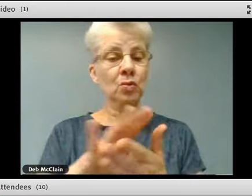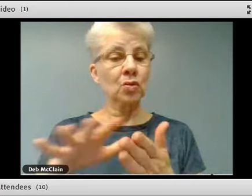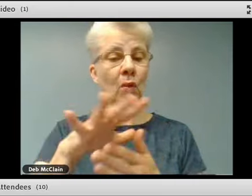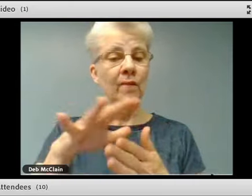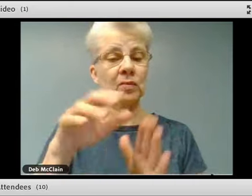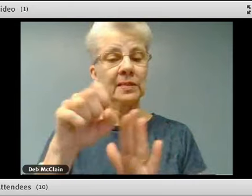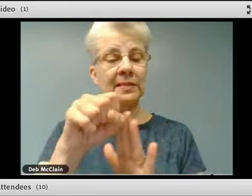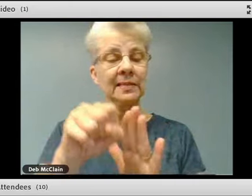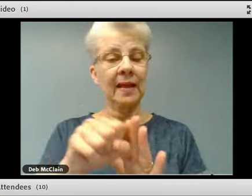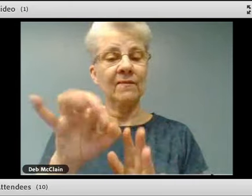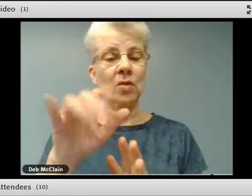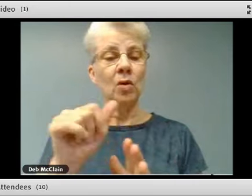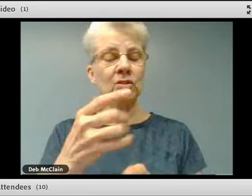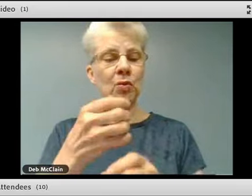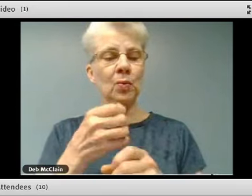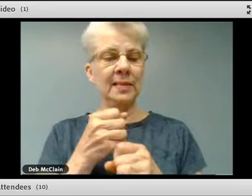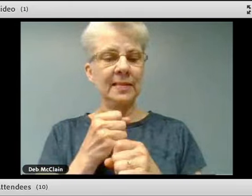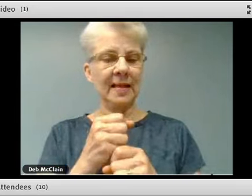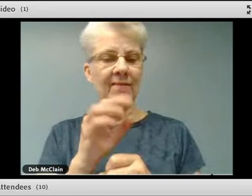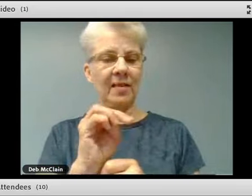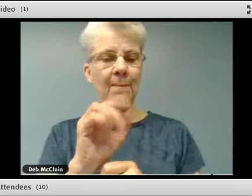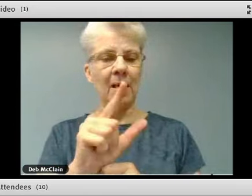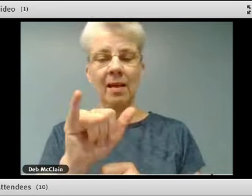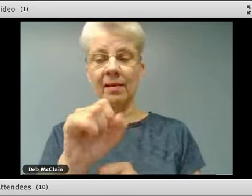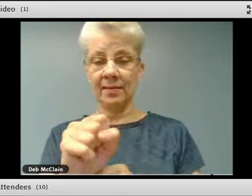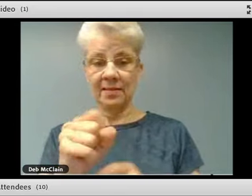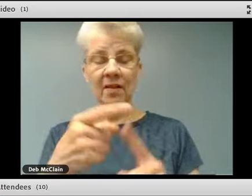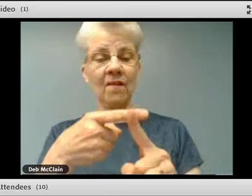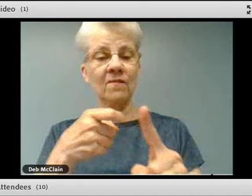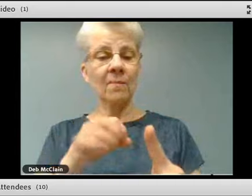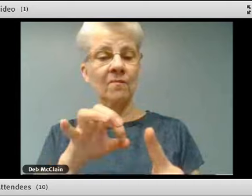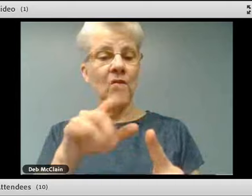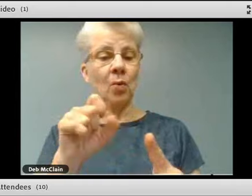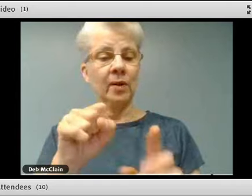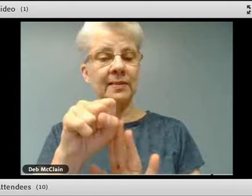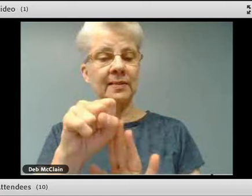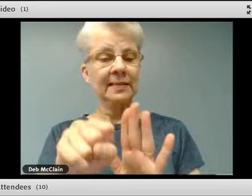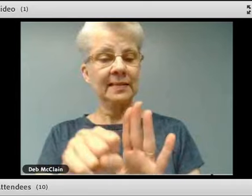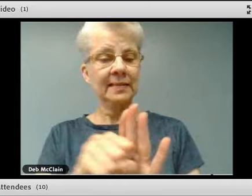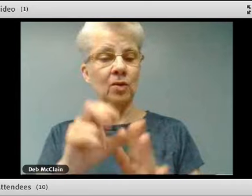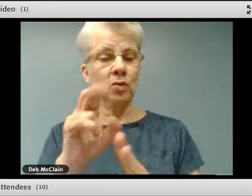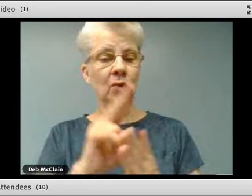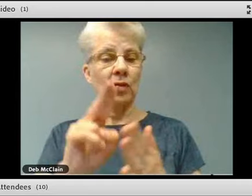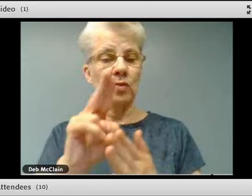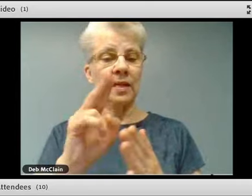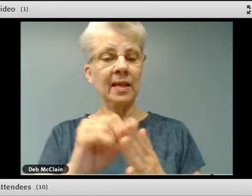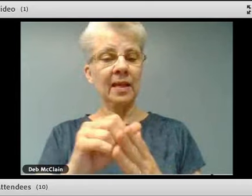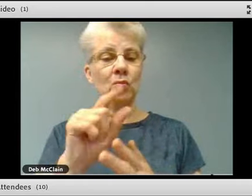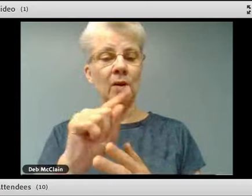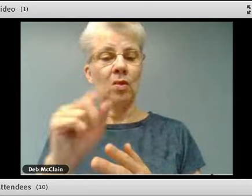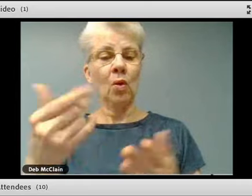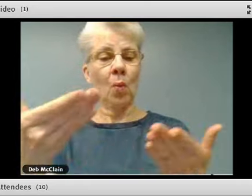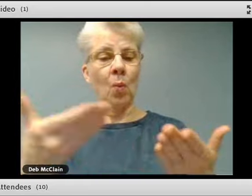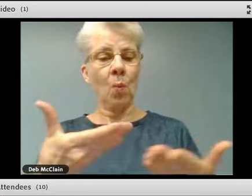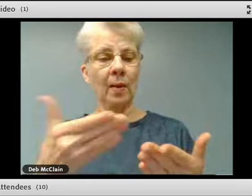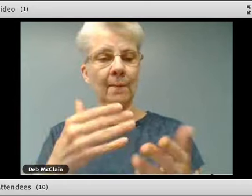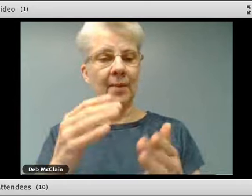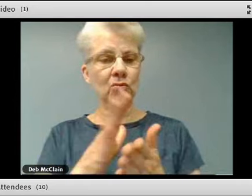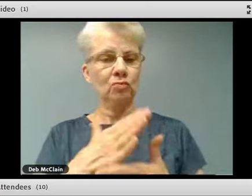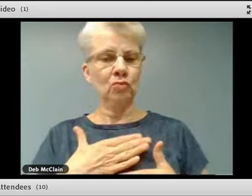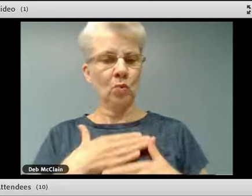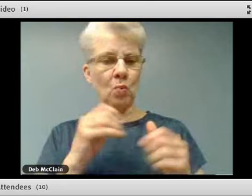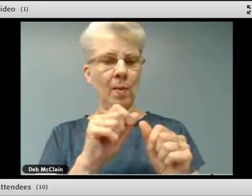Florida. Kayla received her MLIS from Florida State University in 2013. Please welcome Kayla and